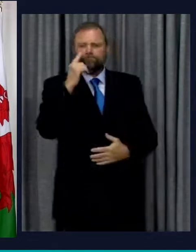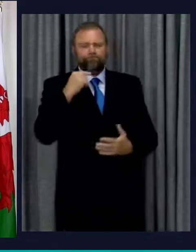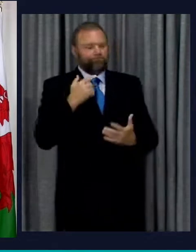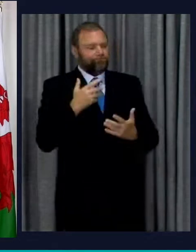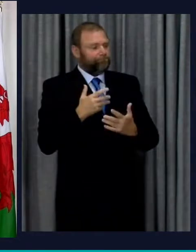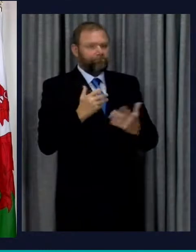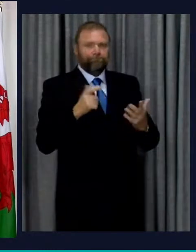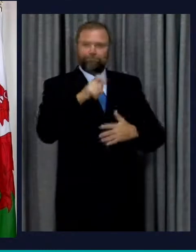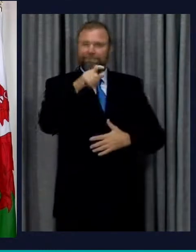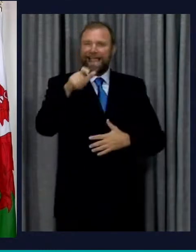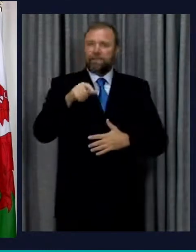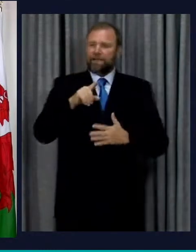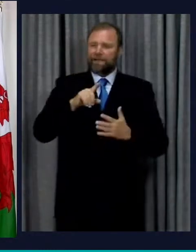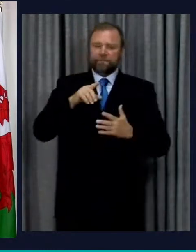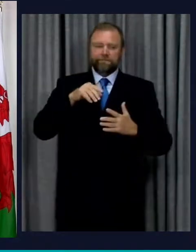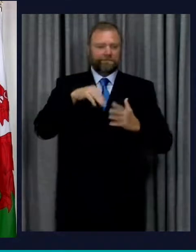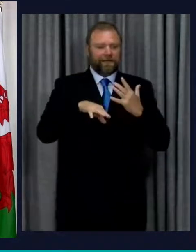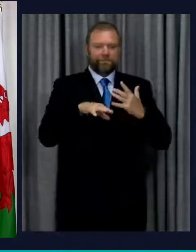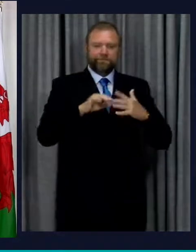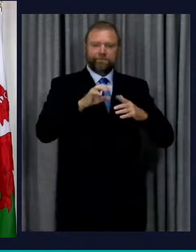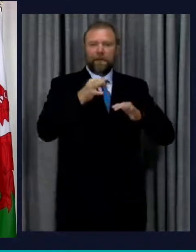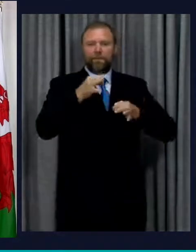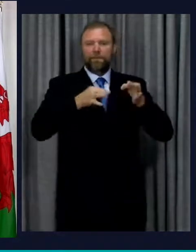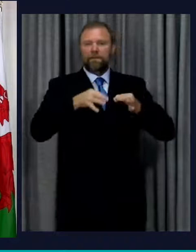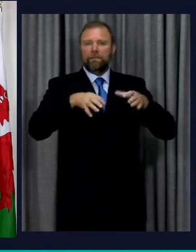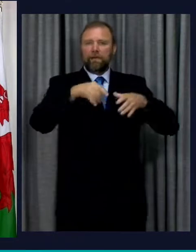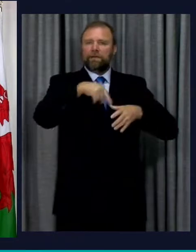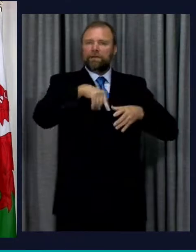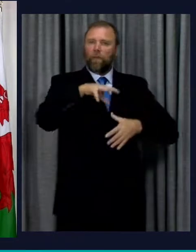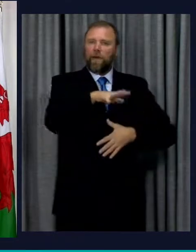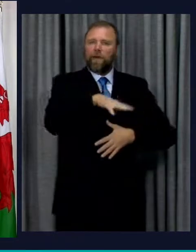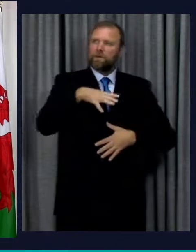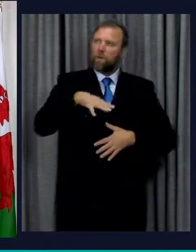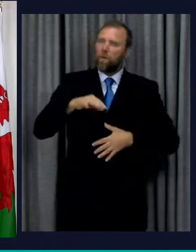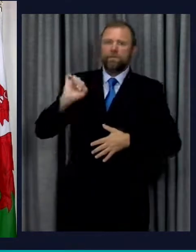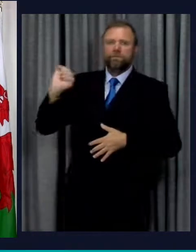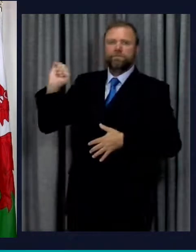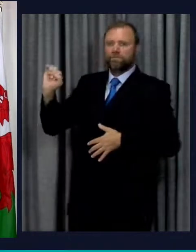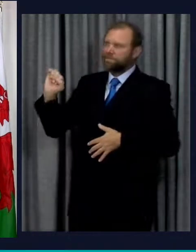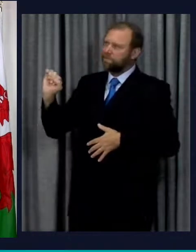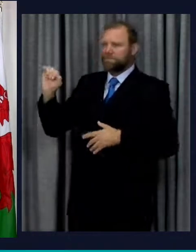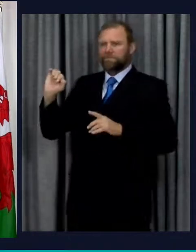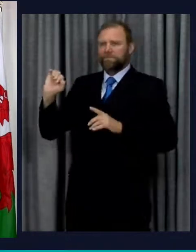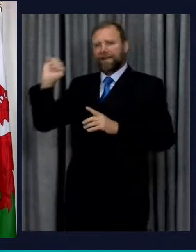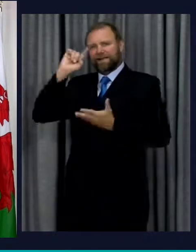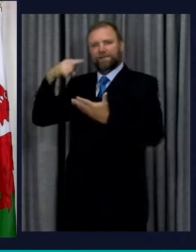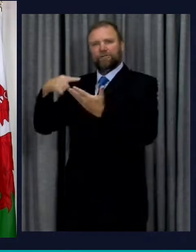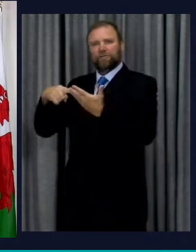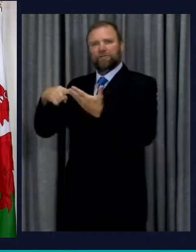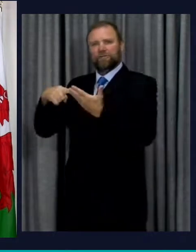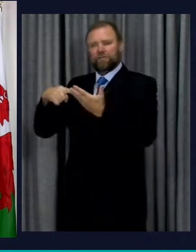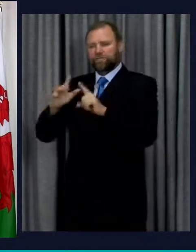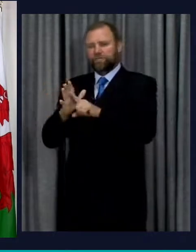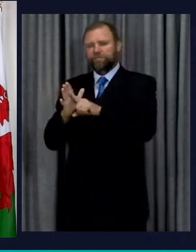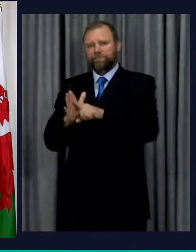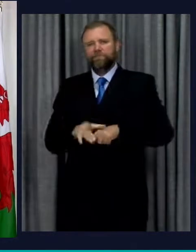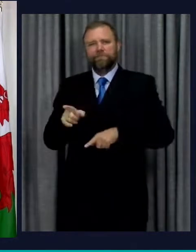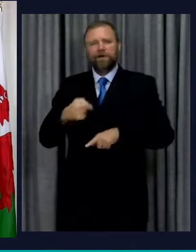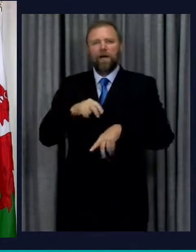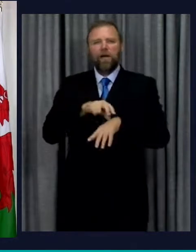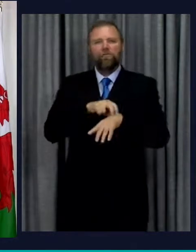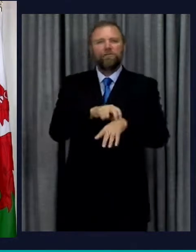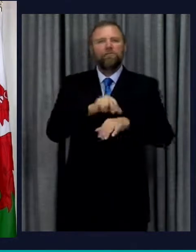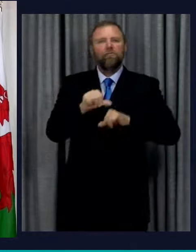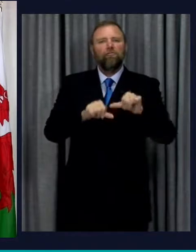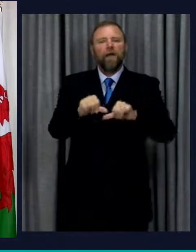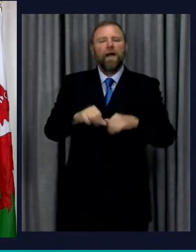in Wales would want to see a UK government choice that could undermine our apprenticeship training programme. That's why we really do need a constructive conversation